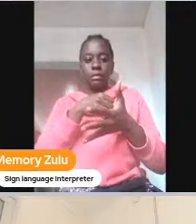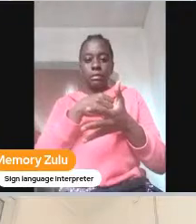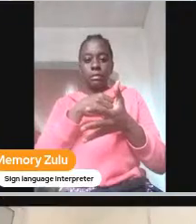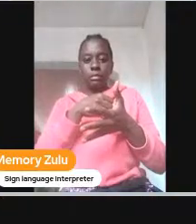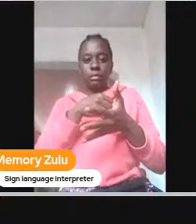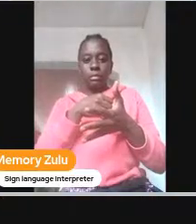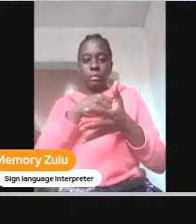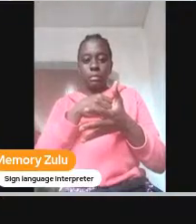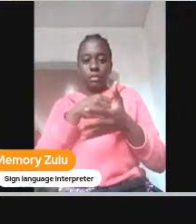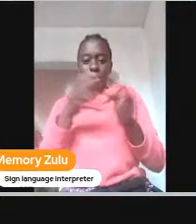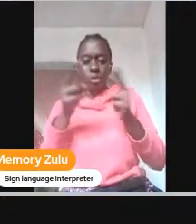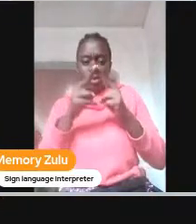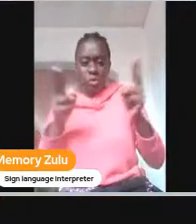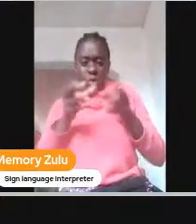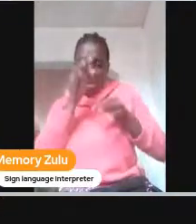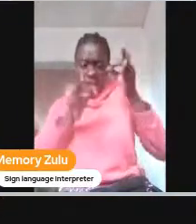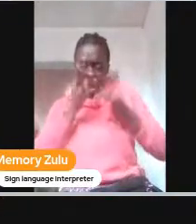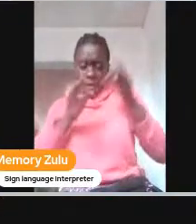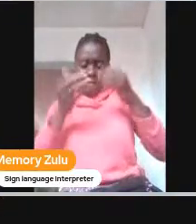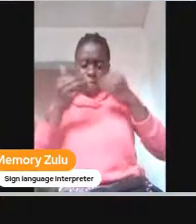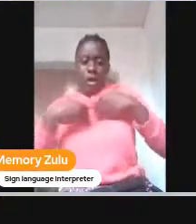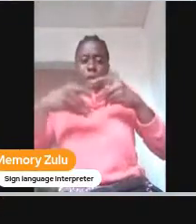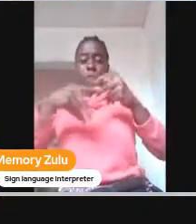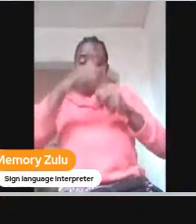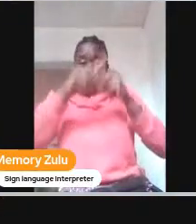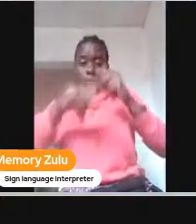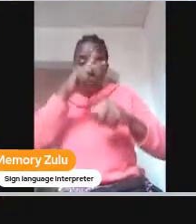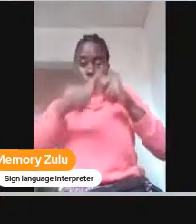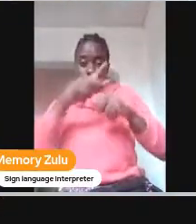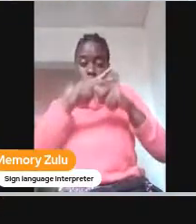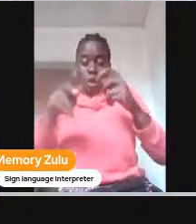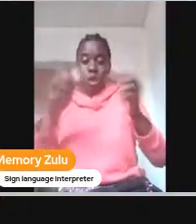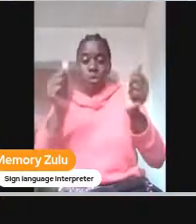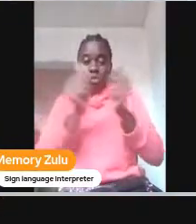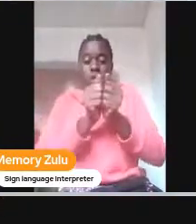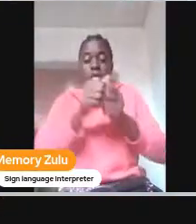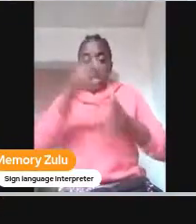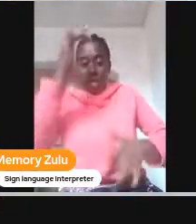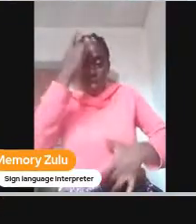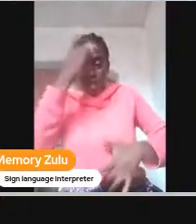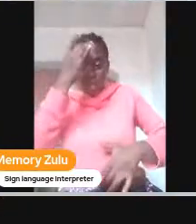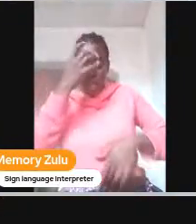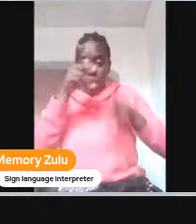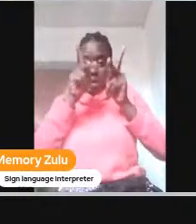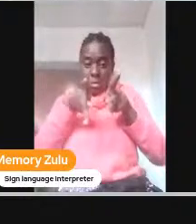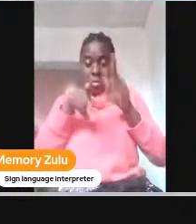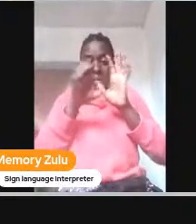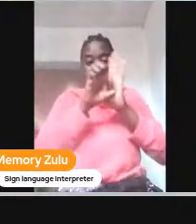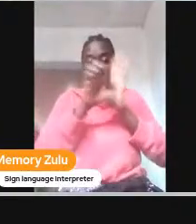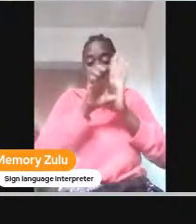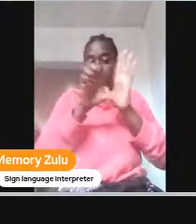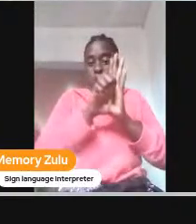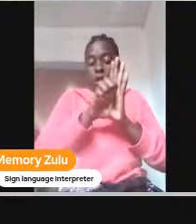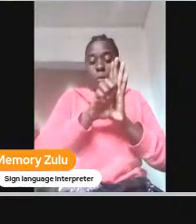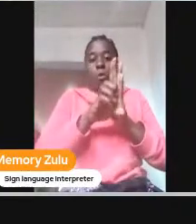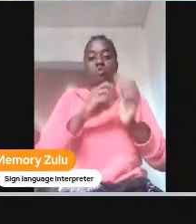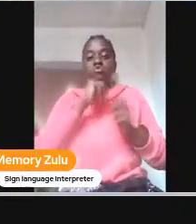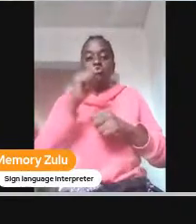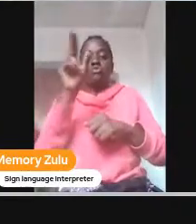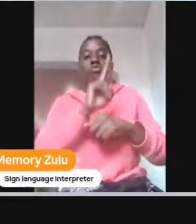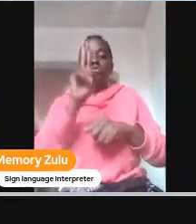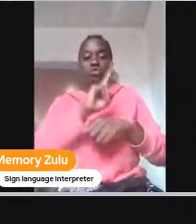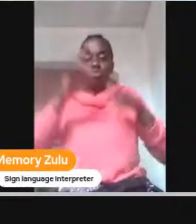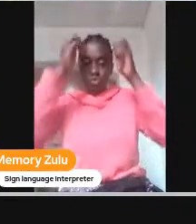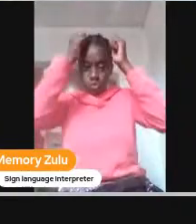person. Of course, when you sleep, when you don't use a condom and protected sex. And then syphilis is the